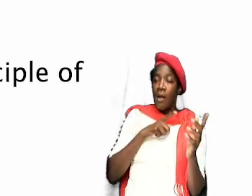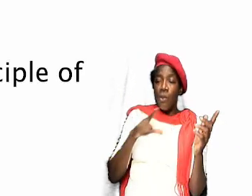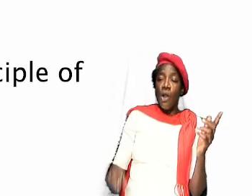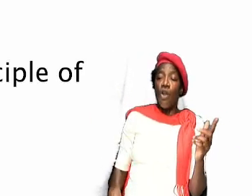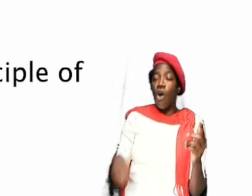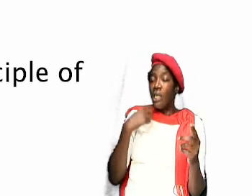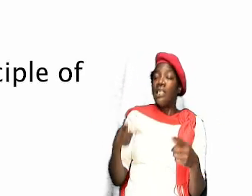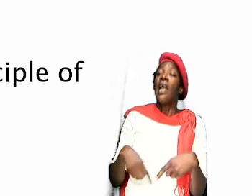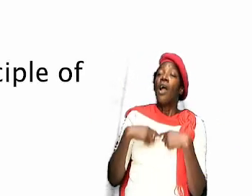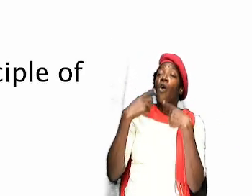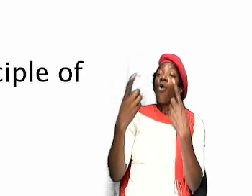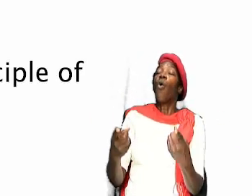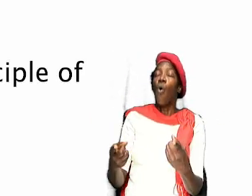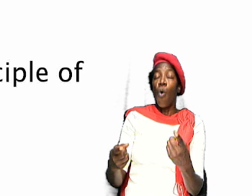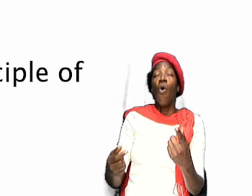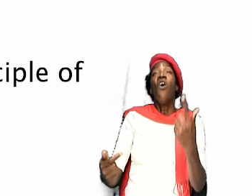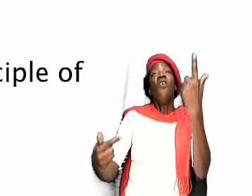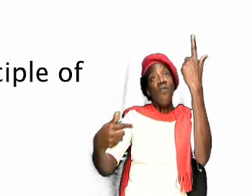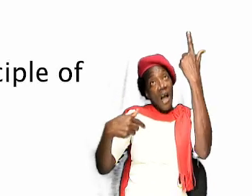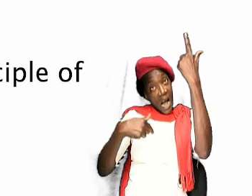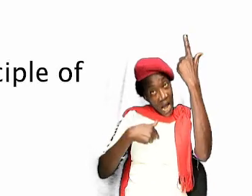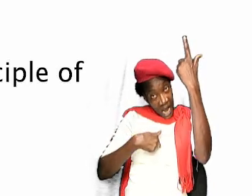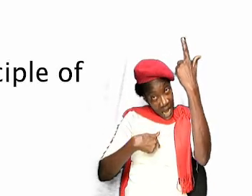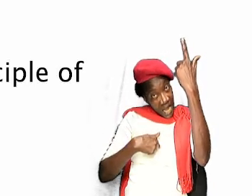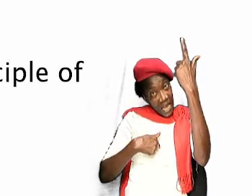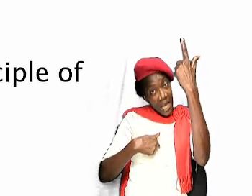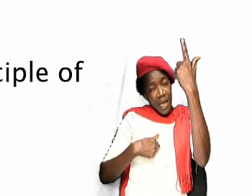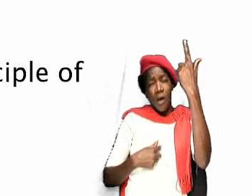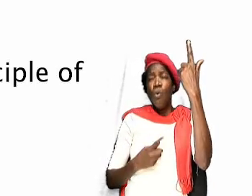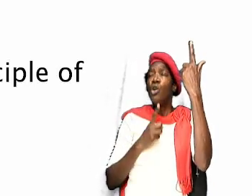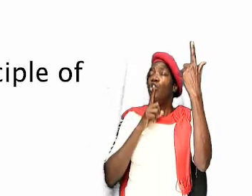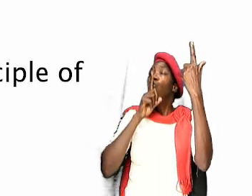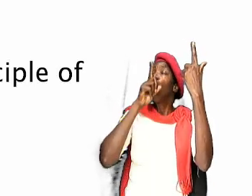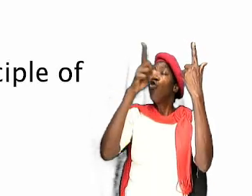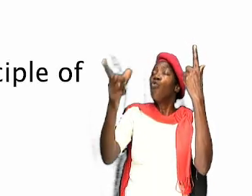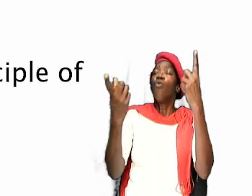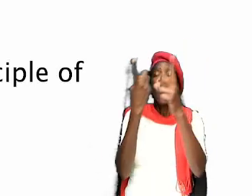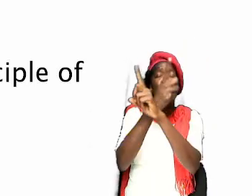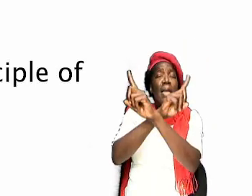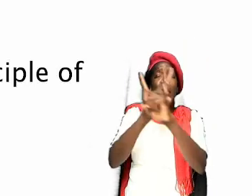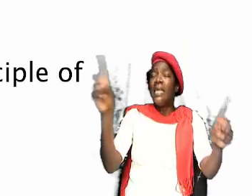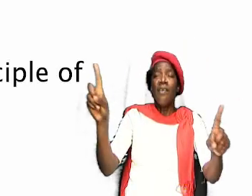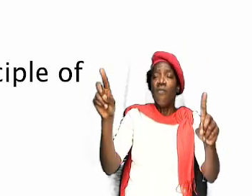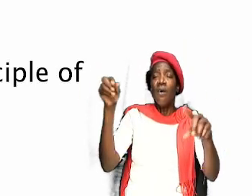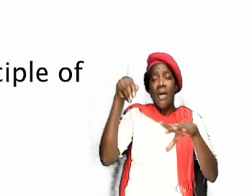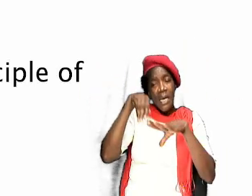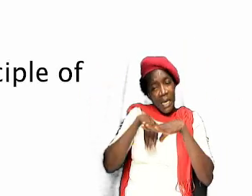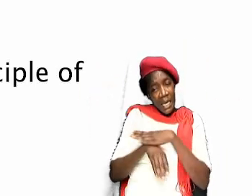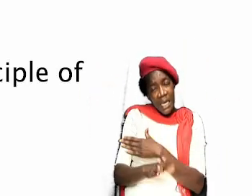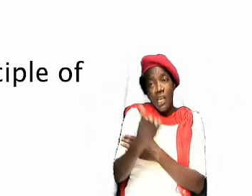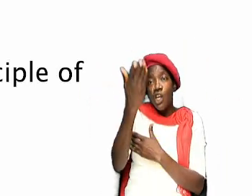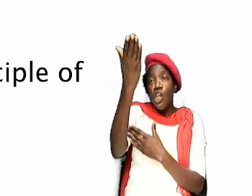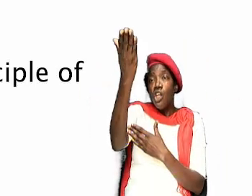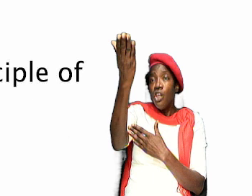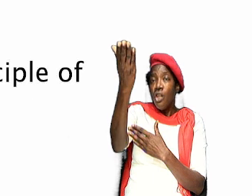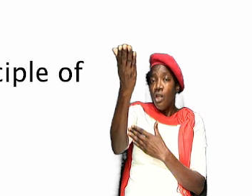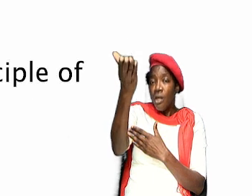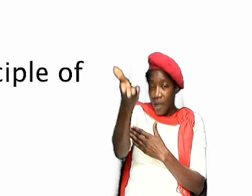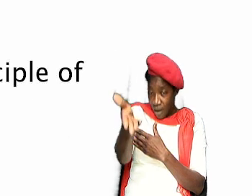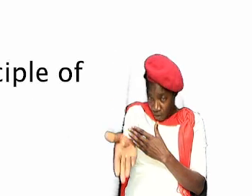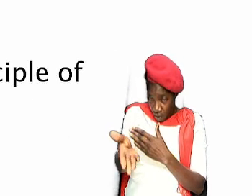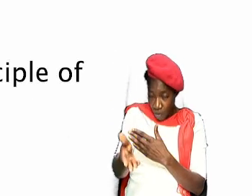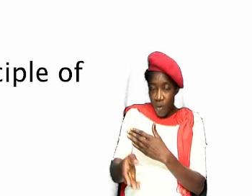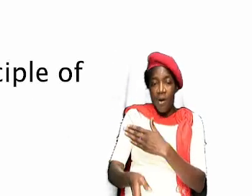go up, for I will doubtless deliver the Philistines into